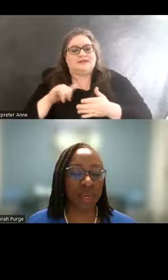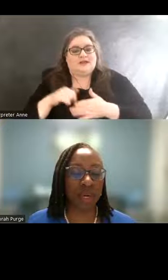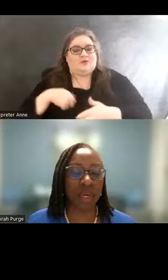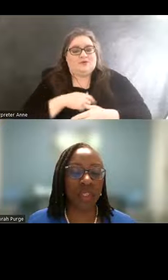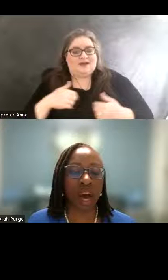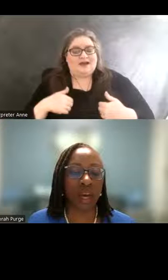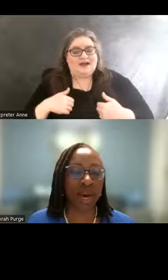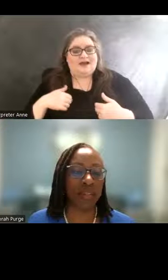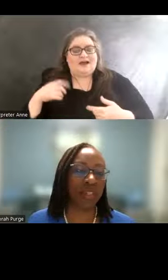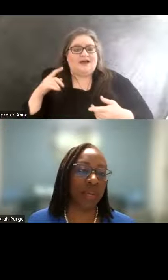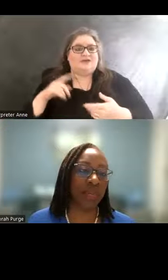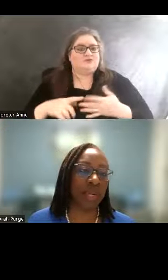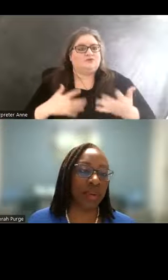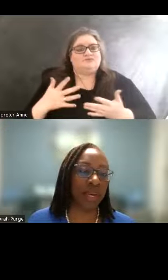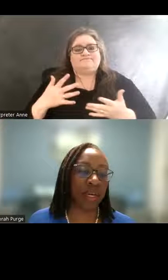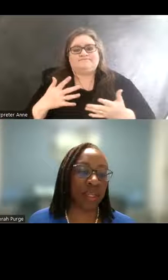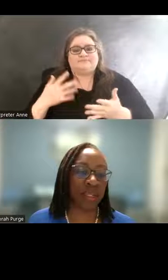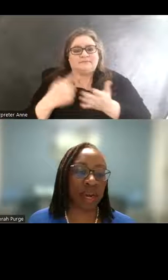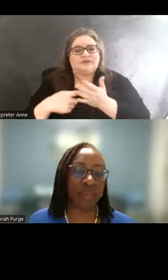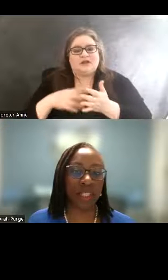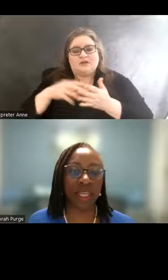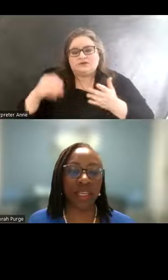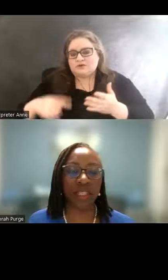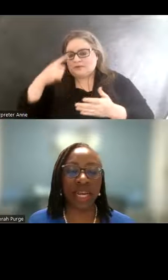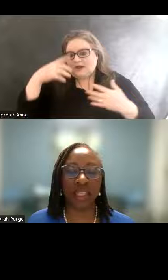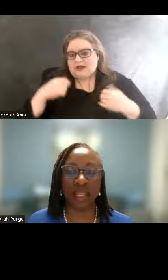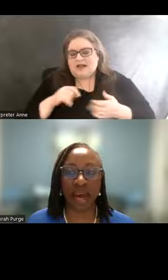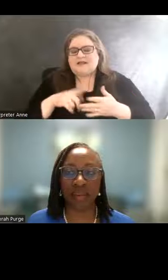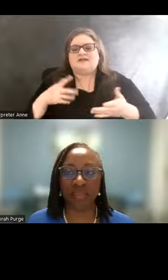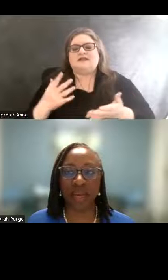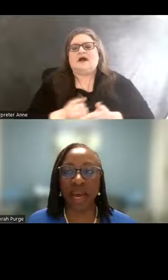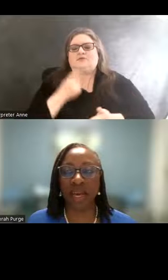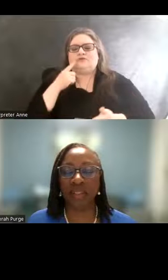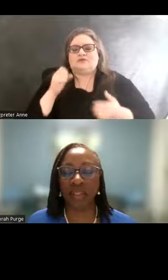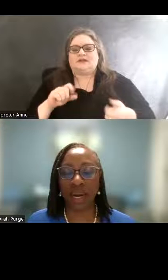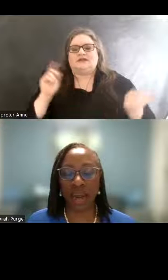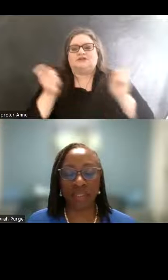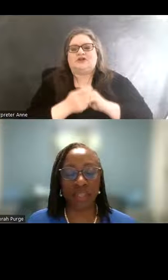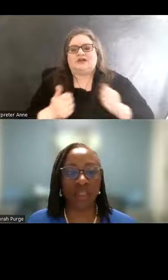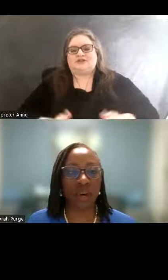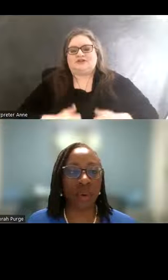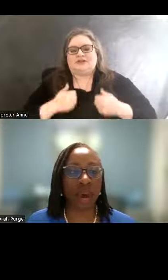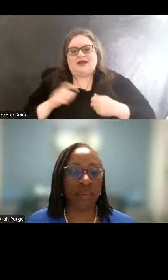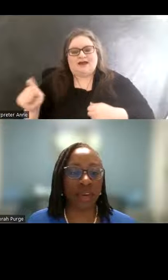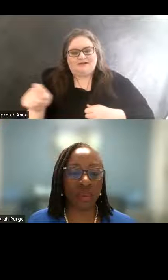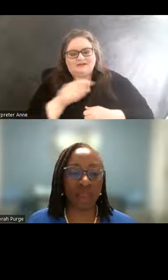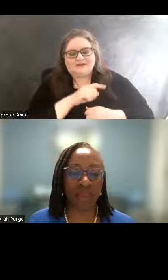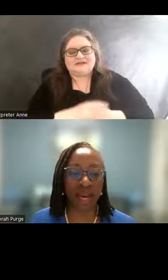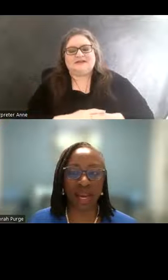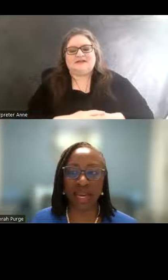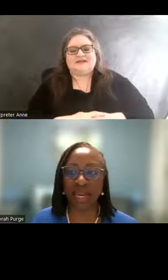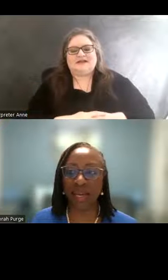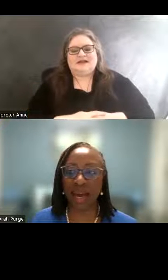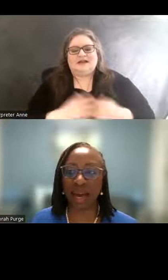to talk about student mental health is an opportunity to change lives. And so I'm here with